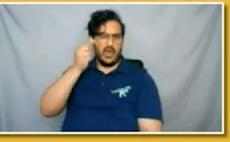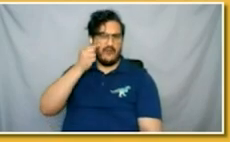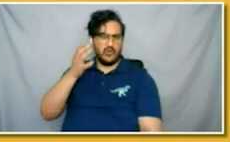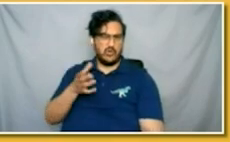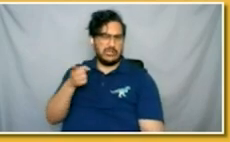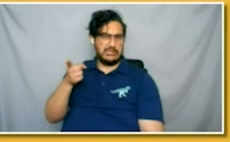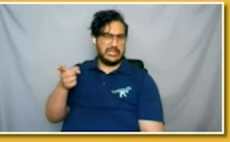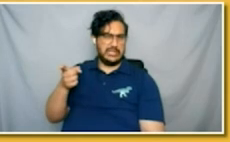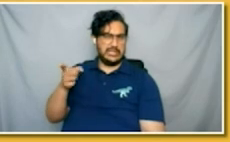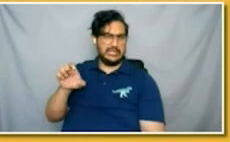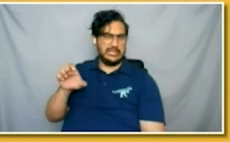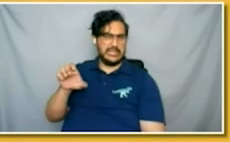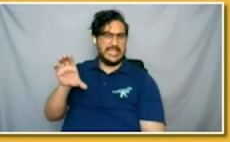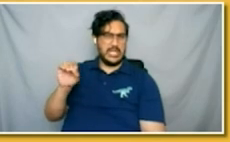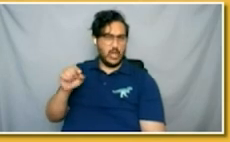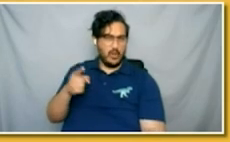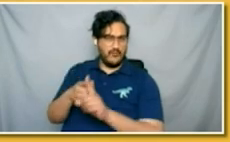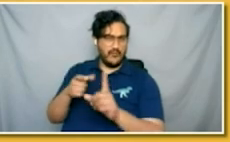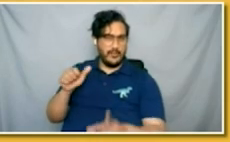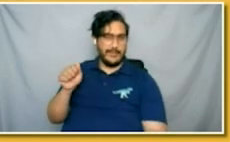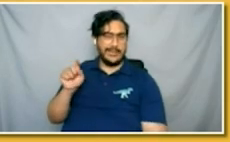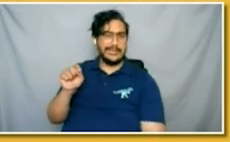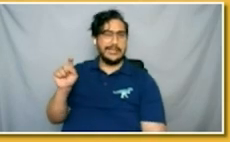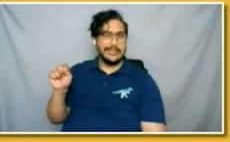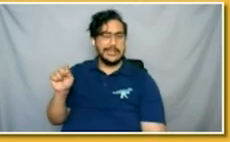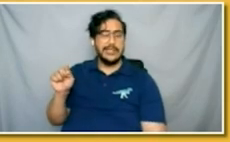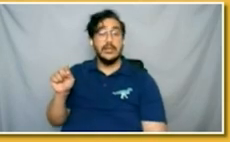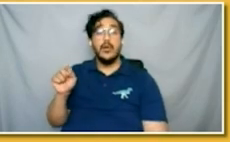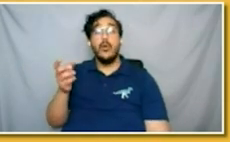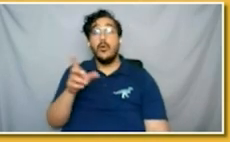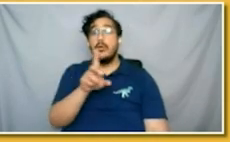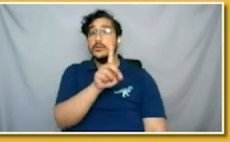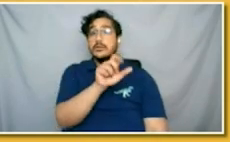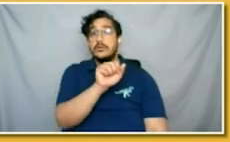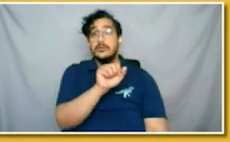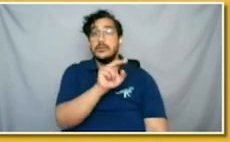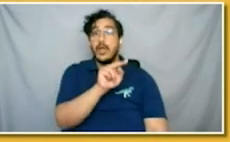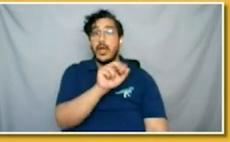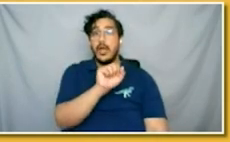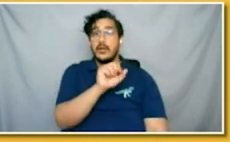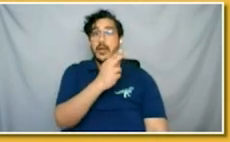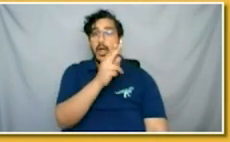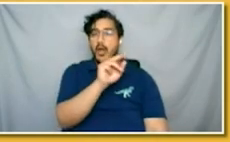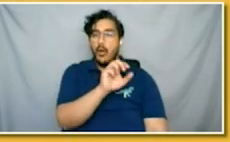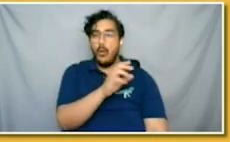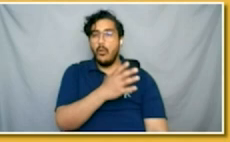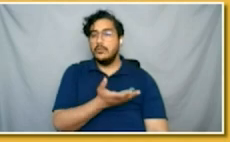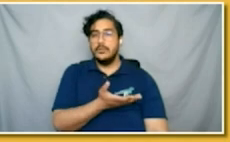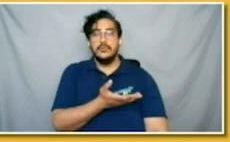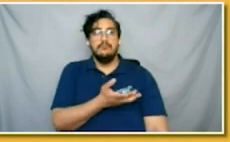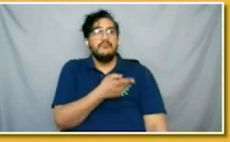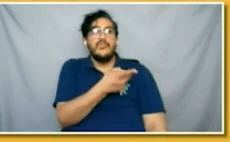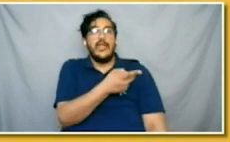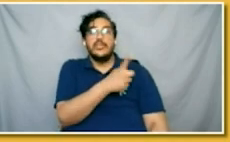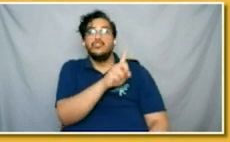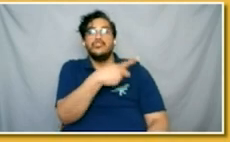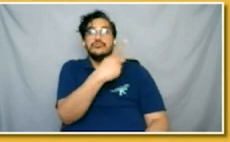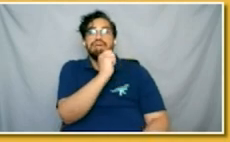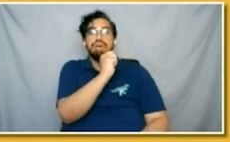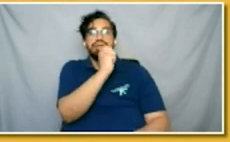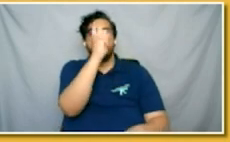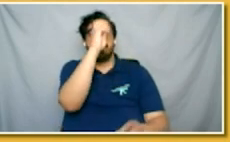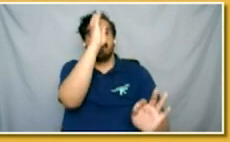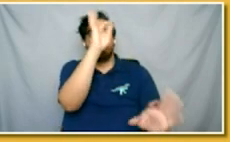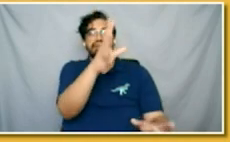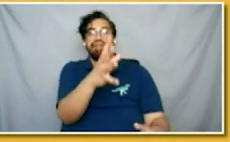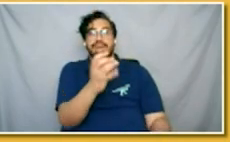or Donahoe, where they're just putting out an idea of what